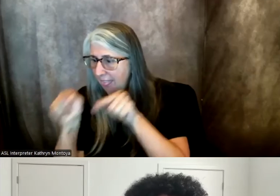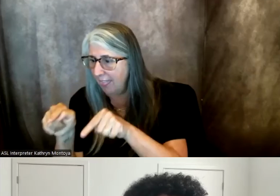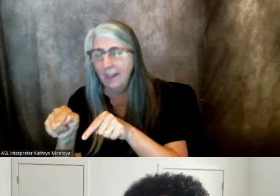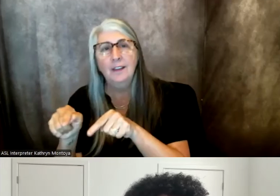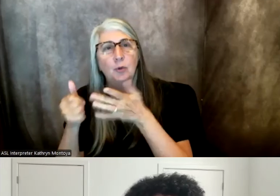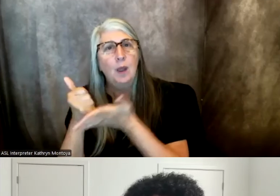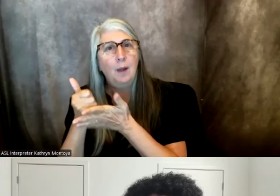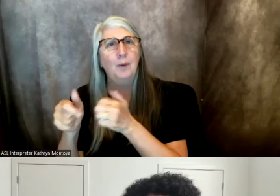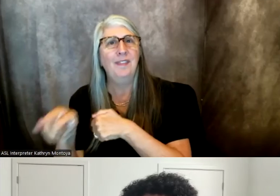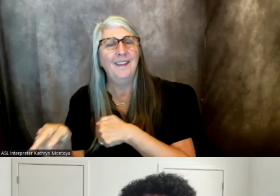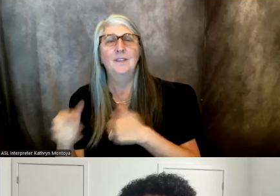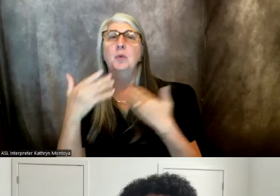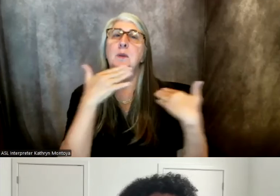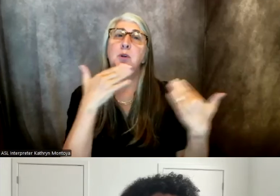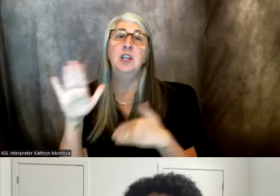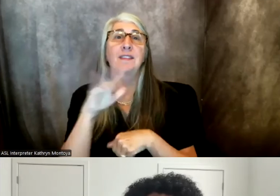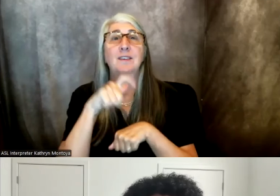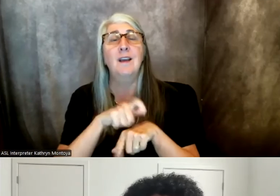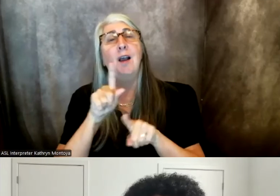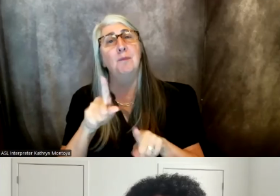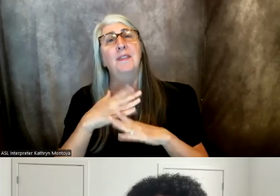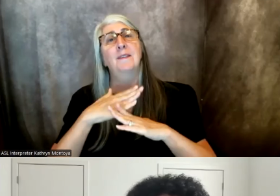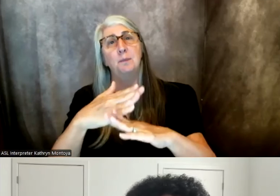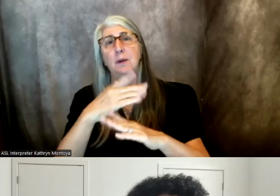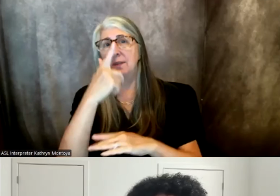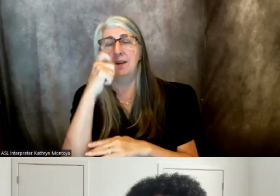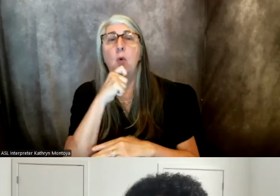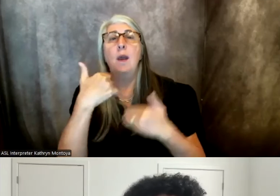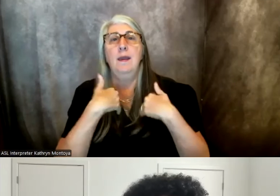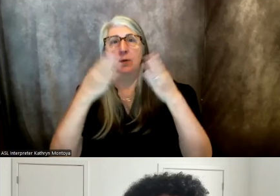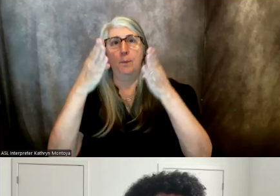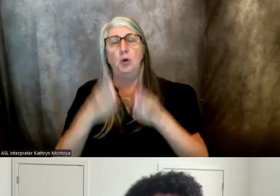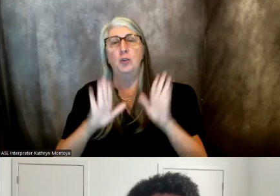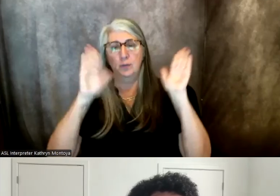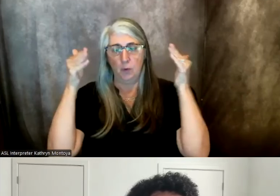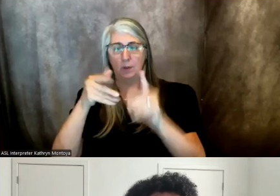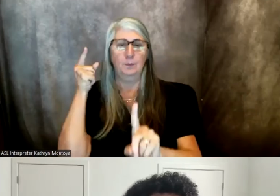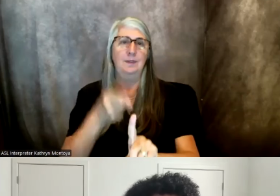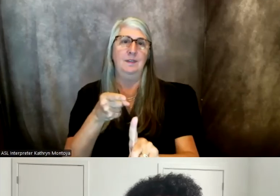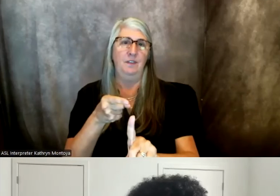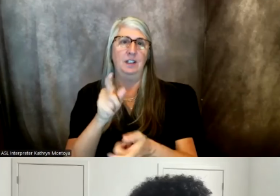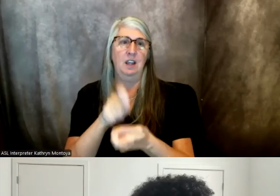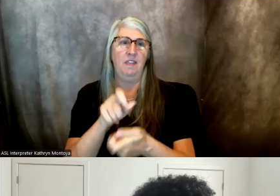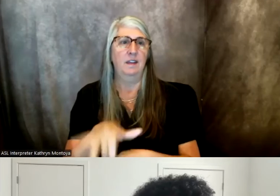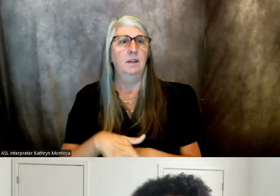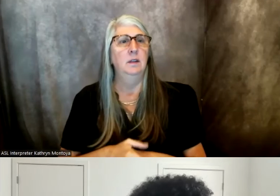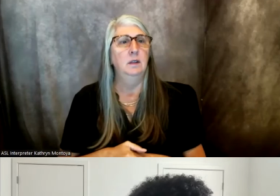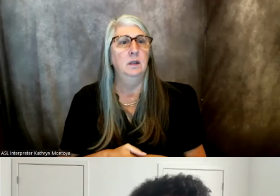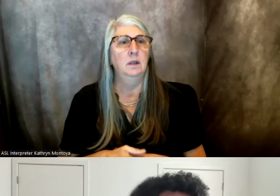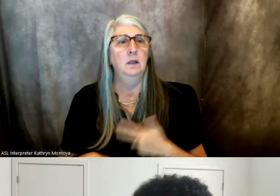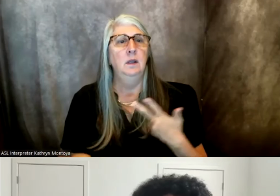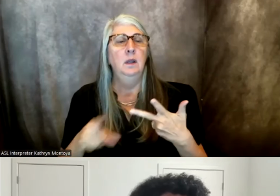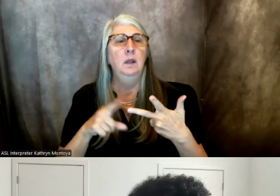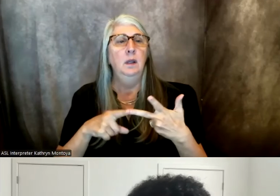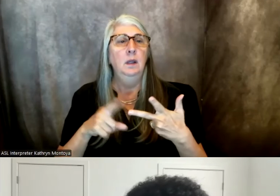people spent on this, but it's certainly a barrier that they don't have much dedicated time to contribute to it. Key